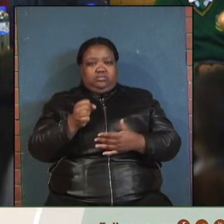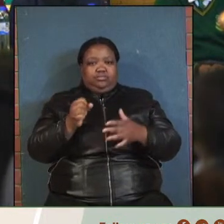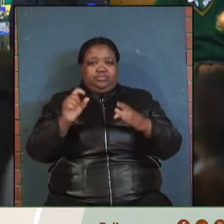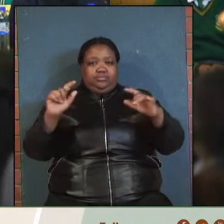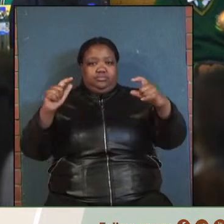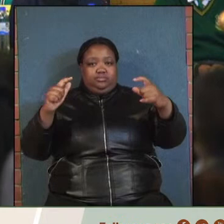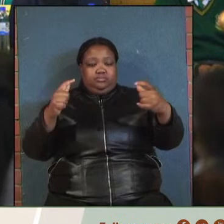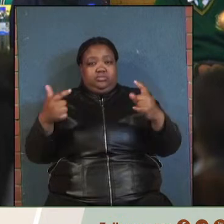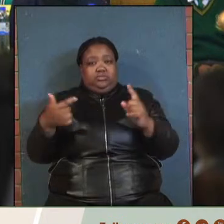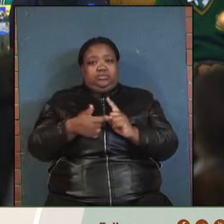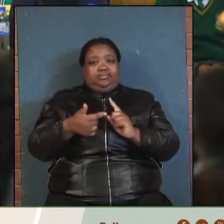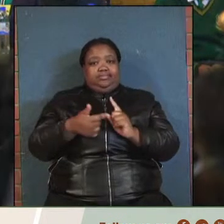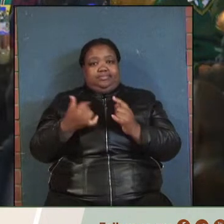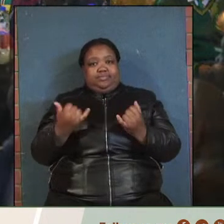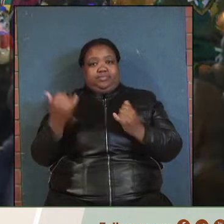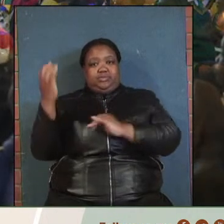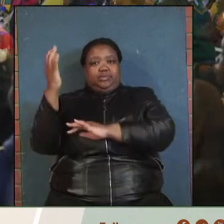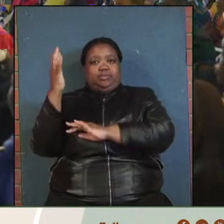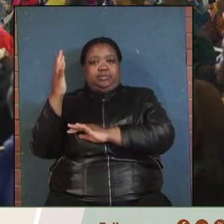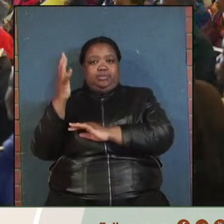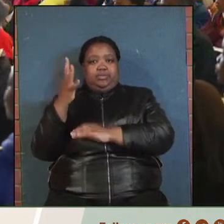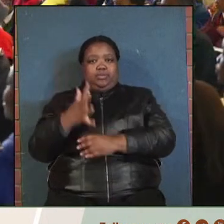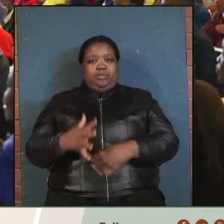the House.